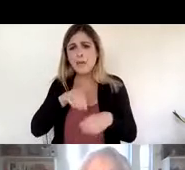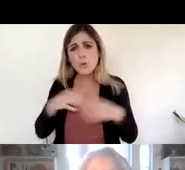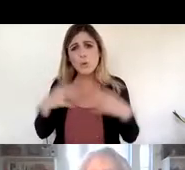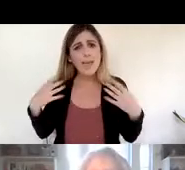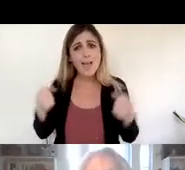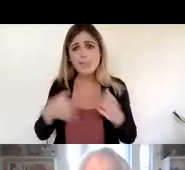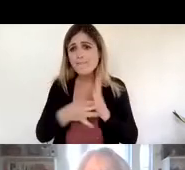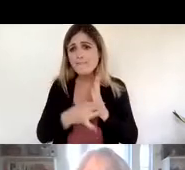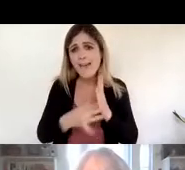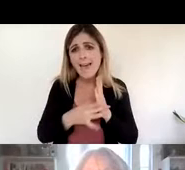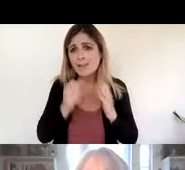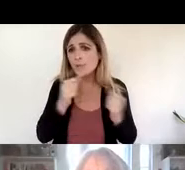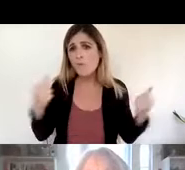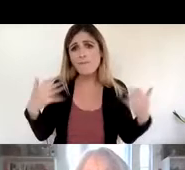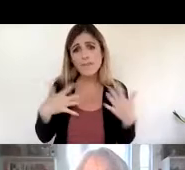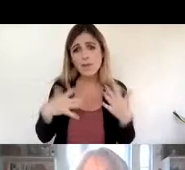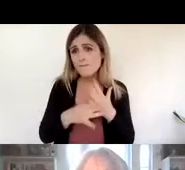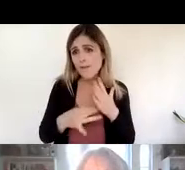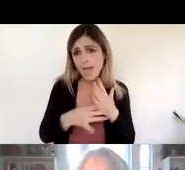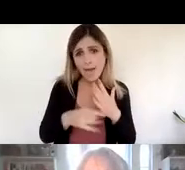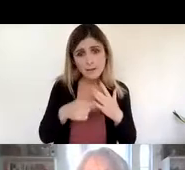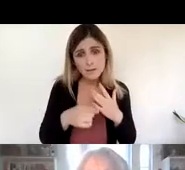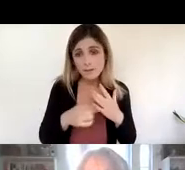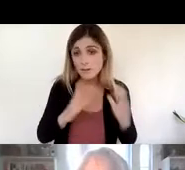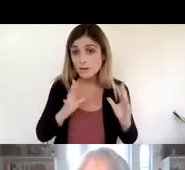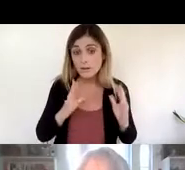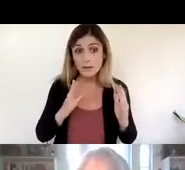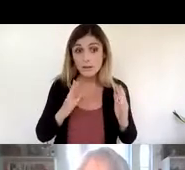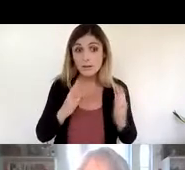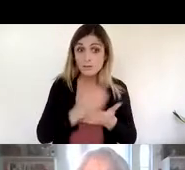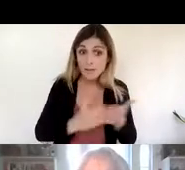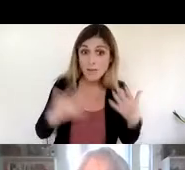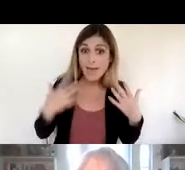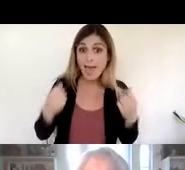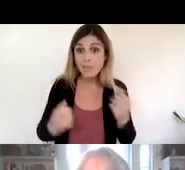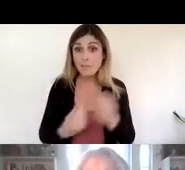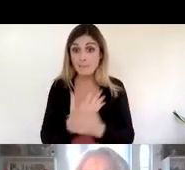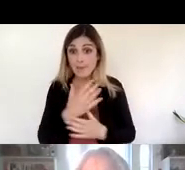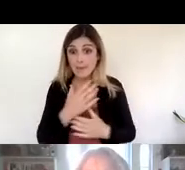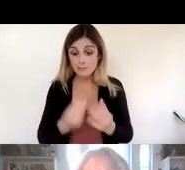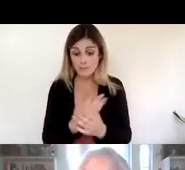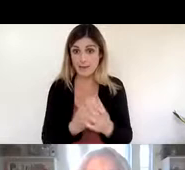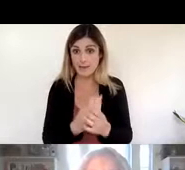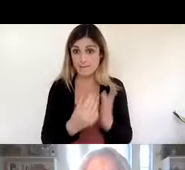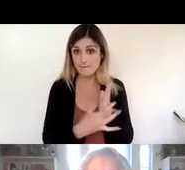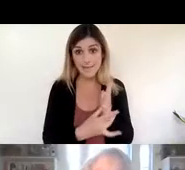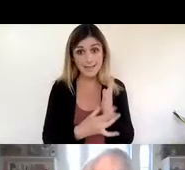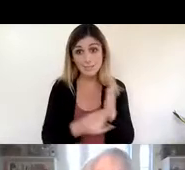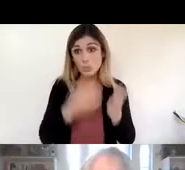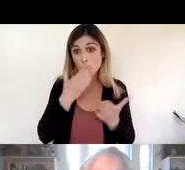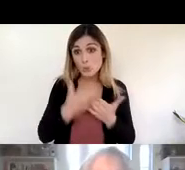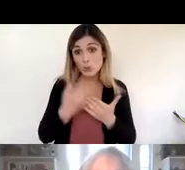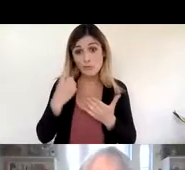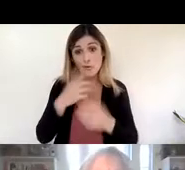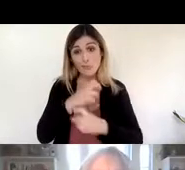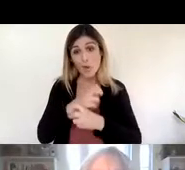diet, but having some healthy plant fats is good for bones and